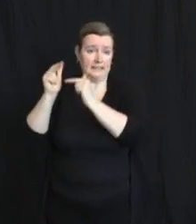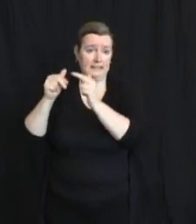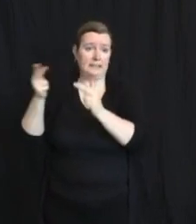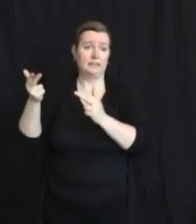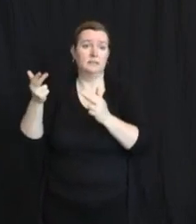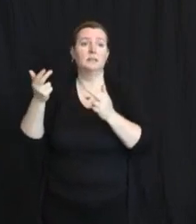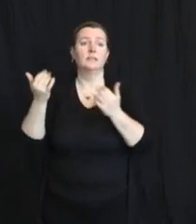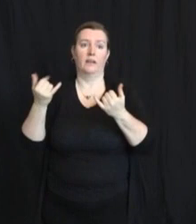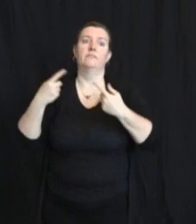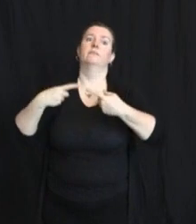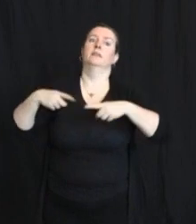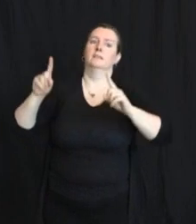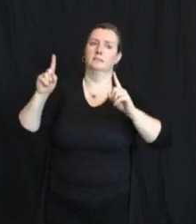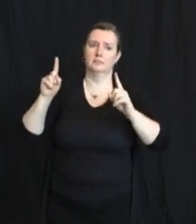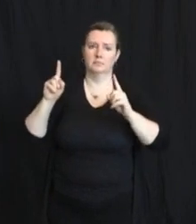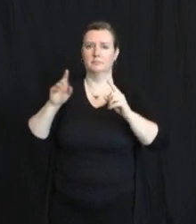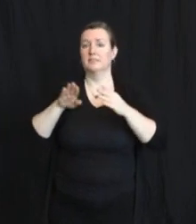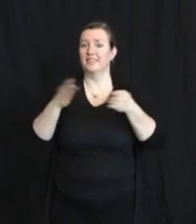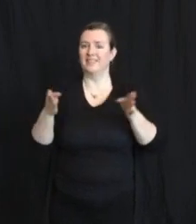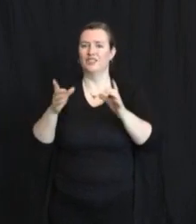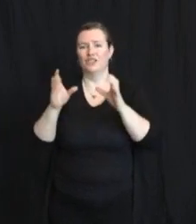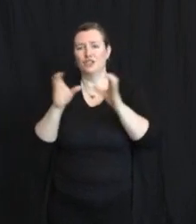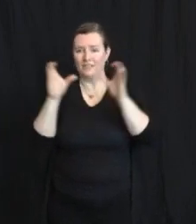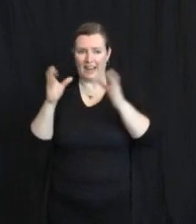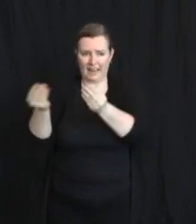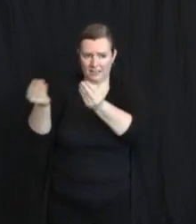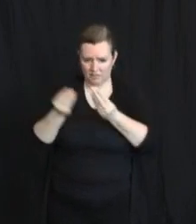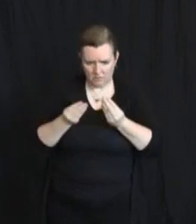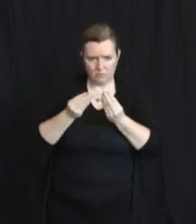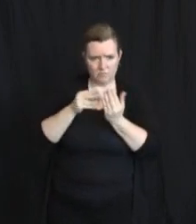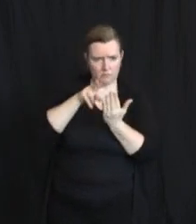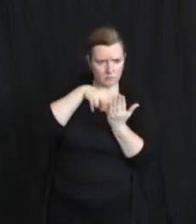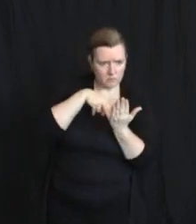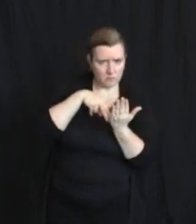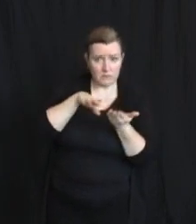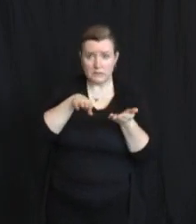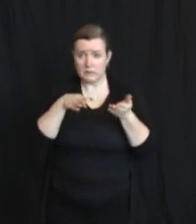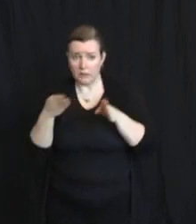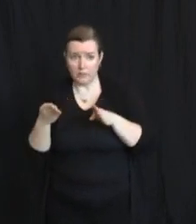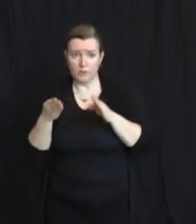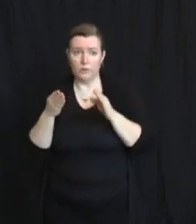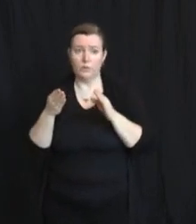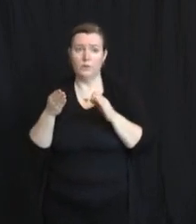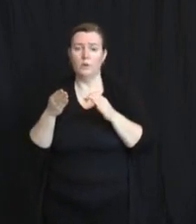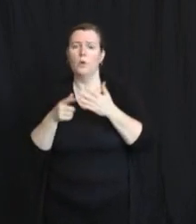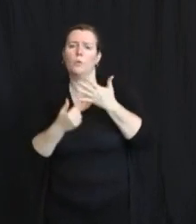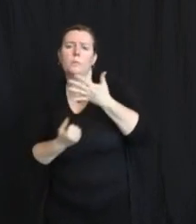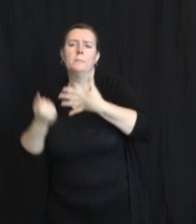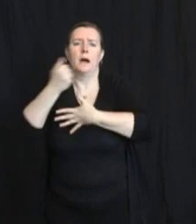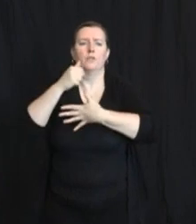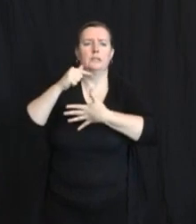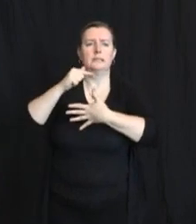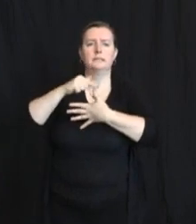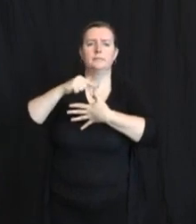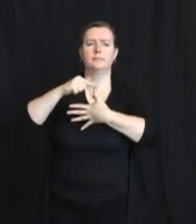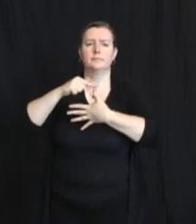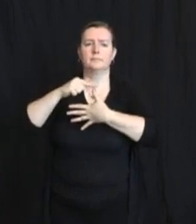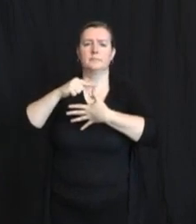to reconcile individuals who have died with a primary diagnosis of